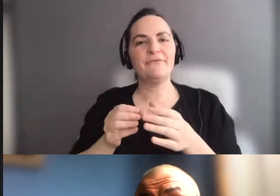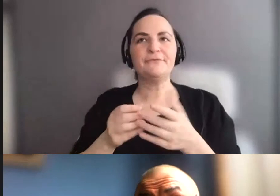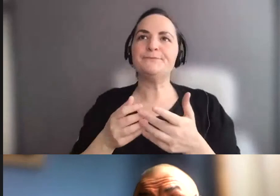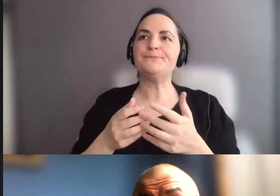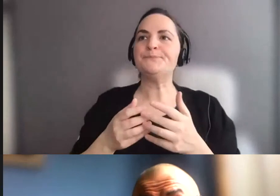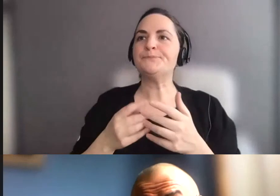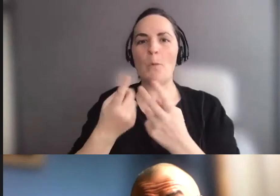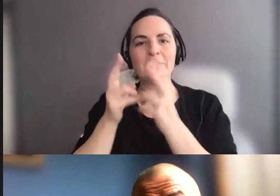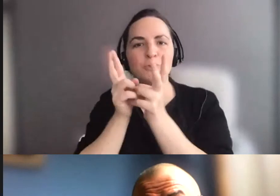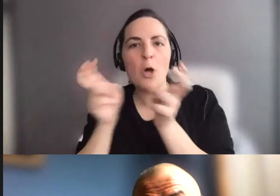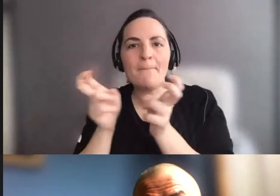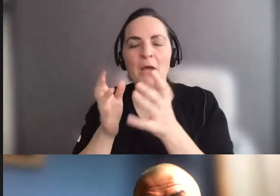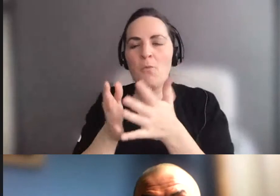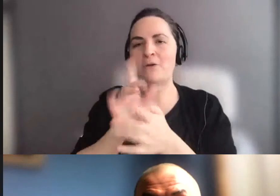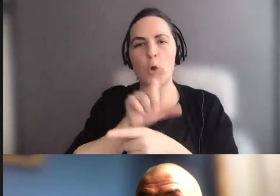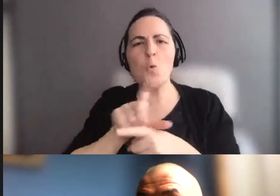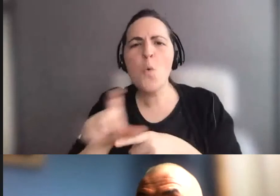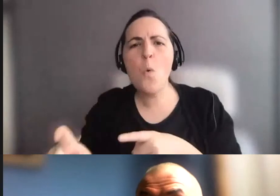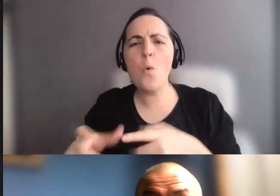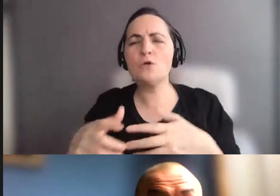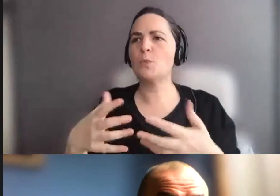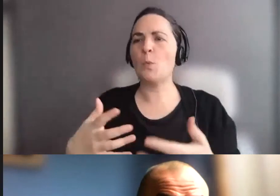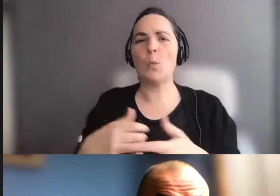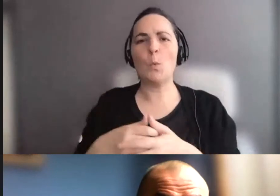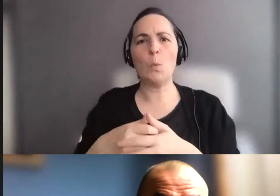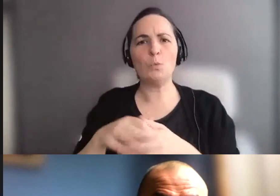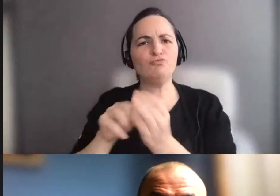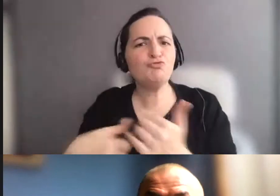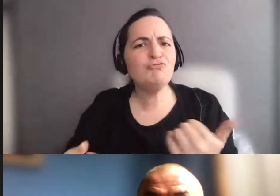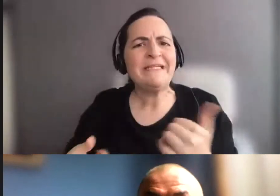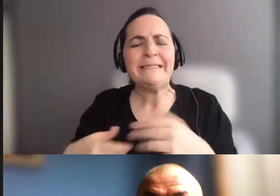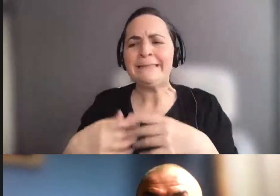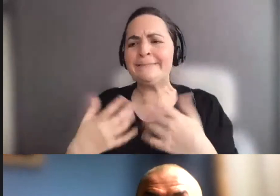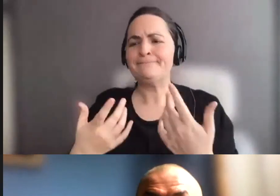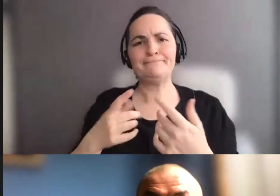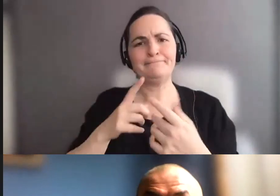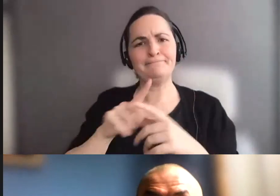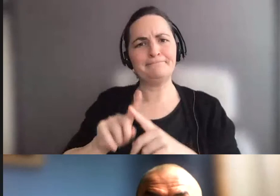or at the end of a course, or at the end of a degree.